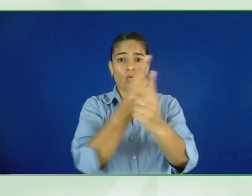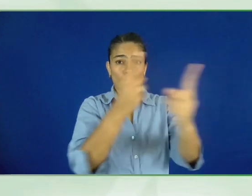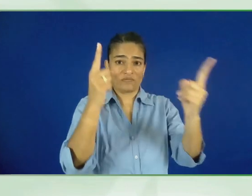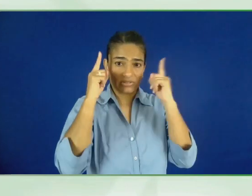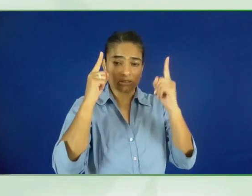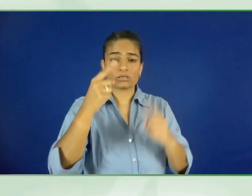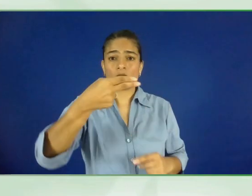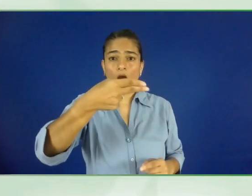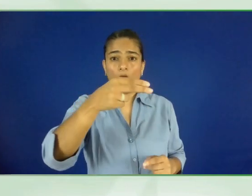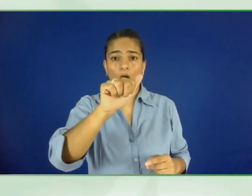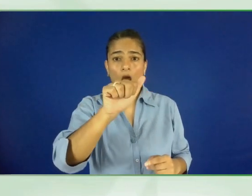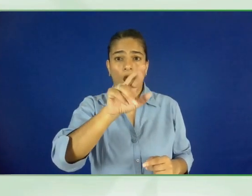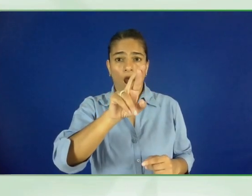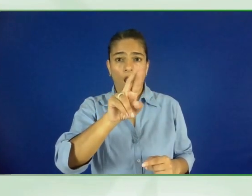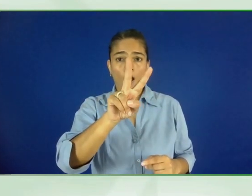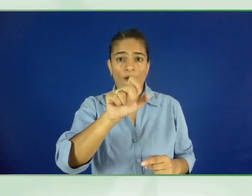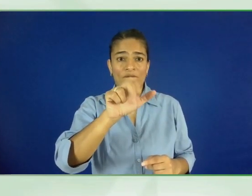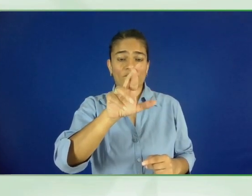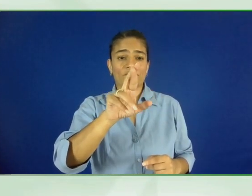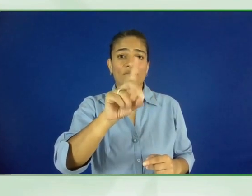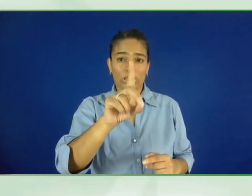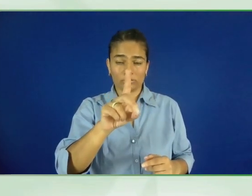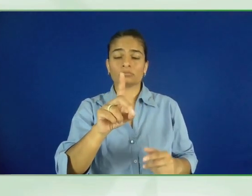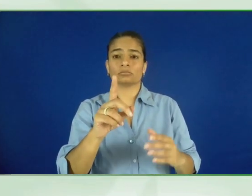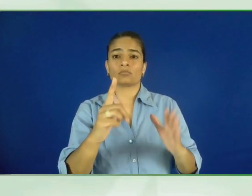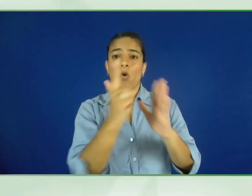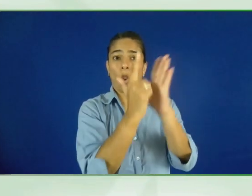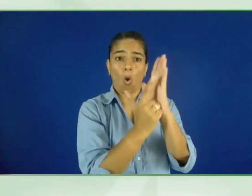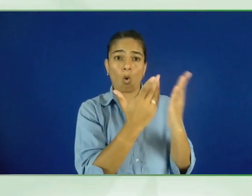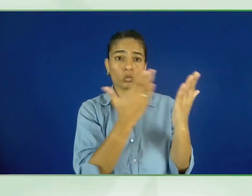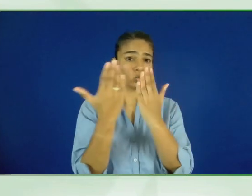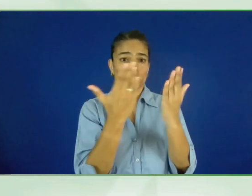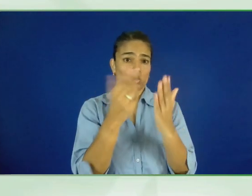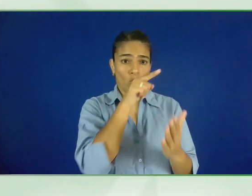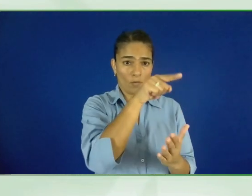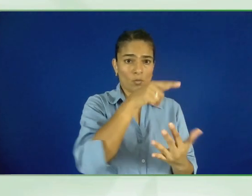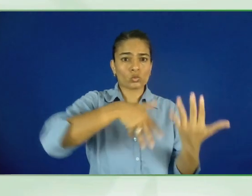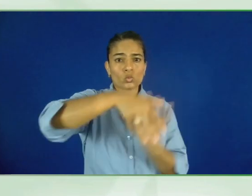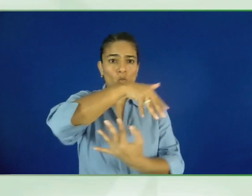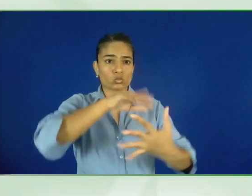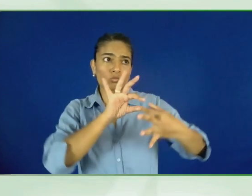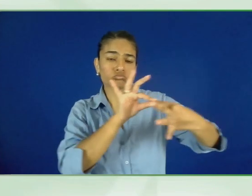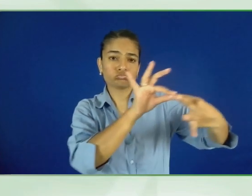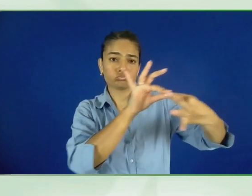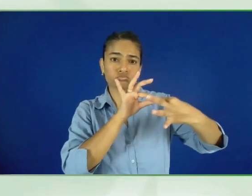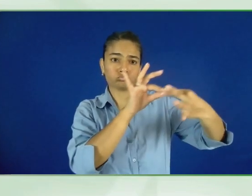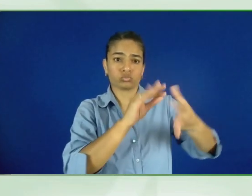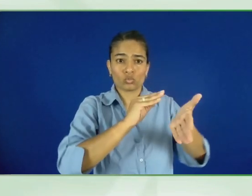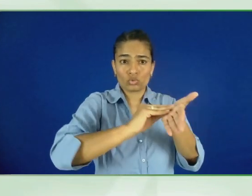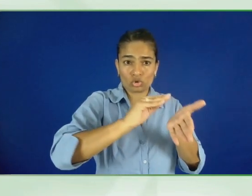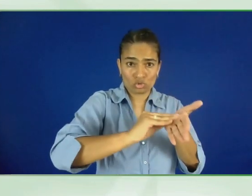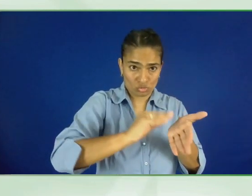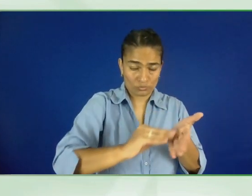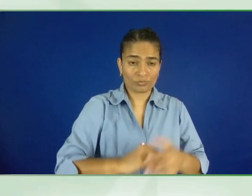social connectedness research. I and Caroline Nalawemba